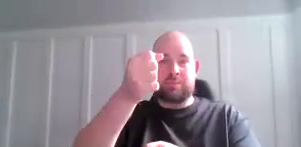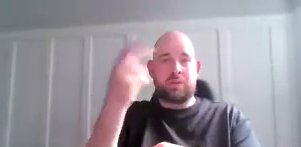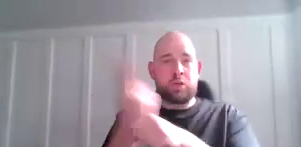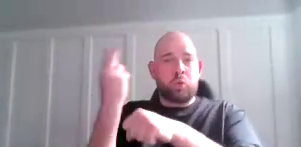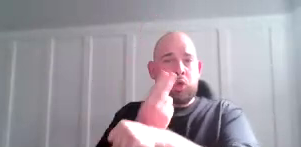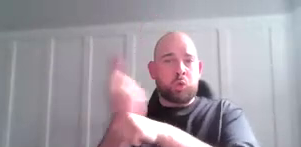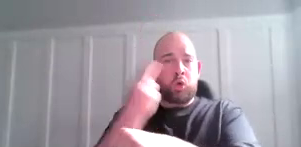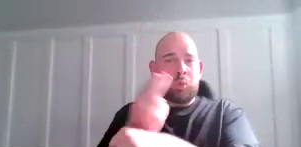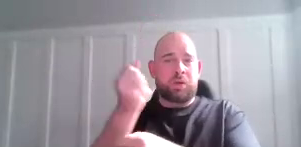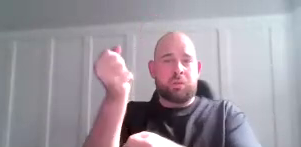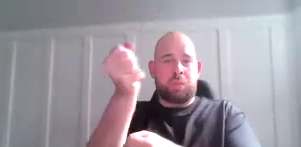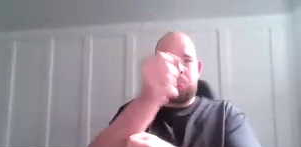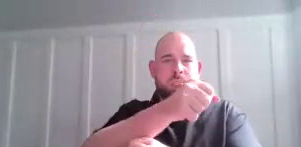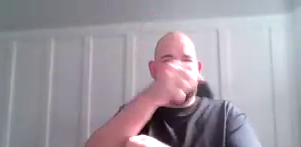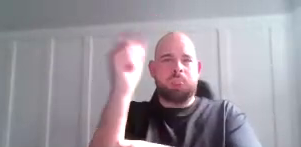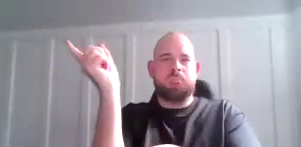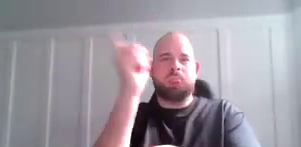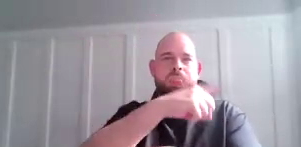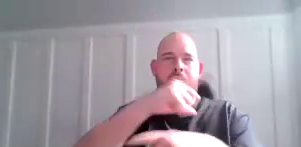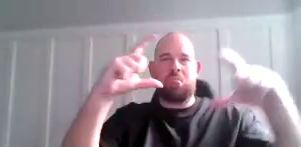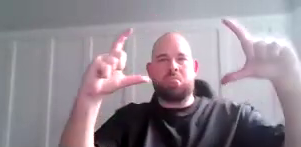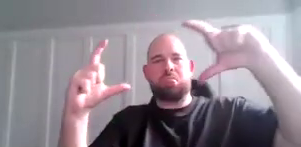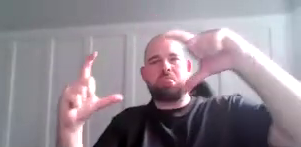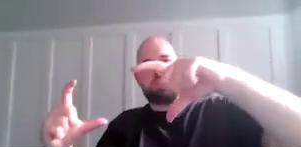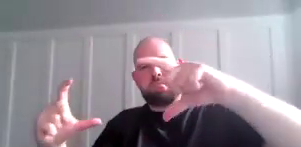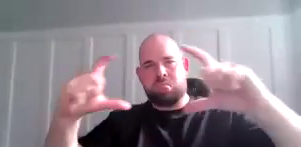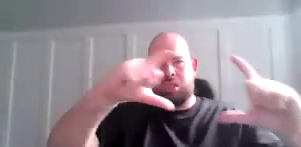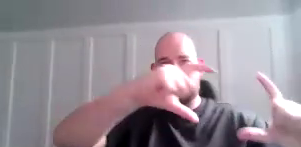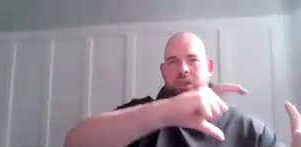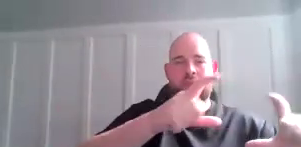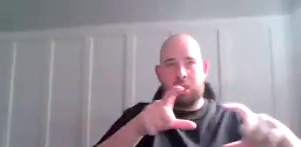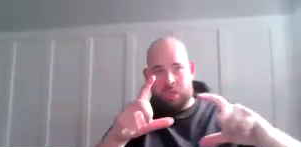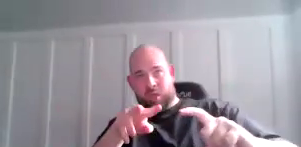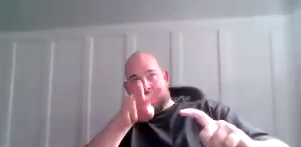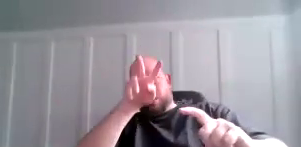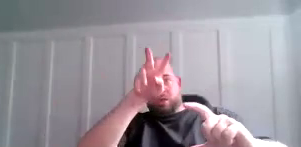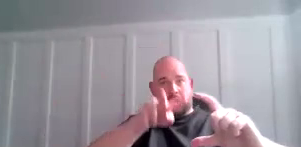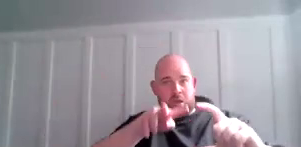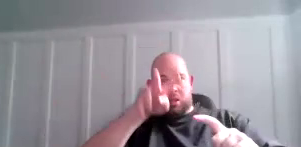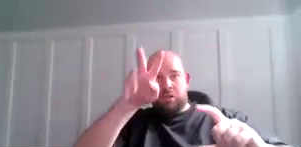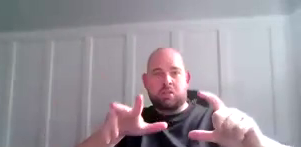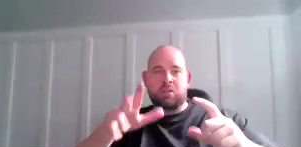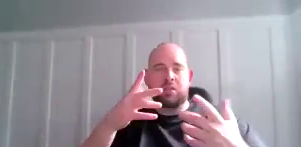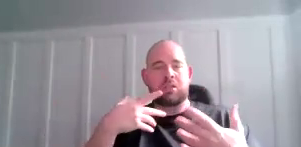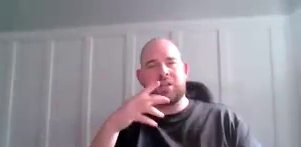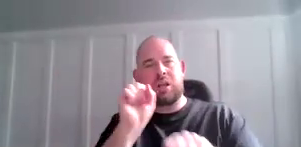not effective because as you can see, it comes out of the cup holder and then that flimsy sort of stand does not stay put because of its